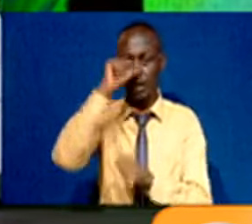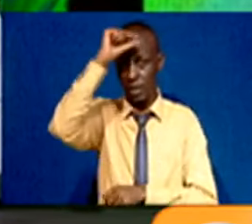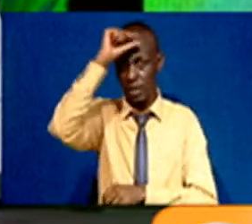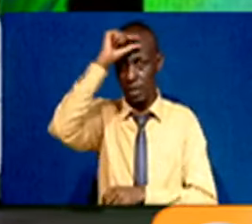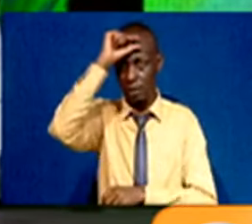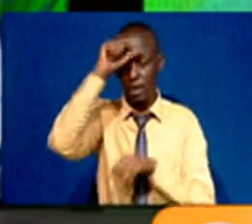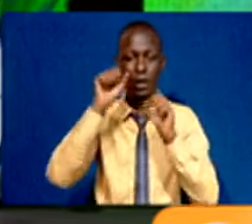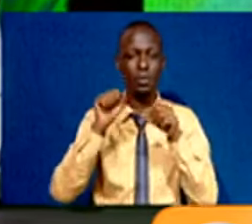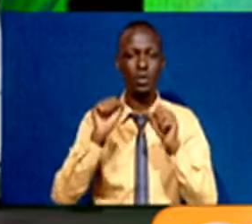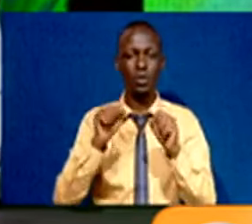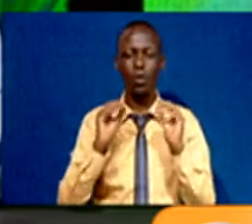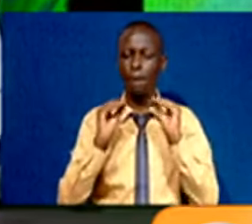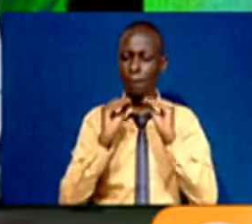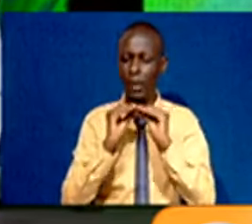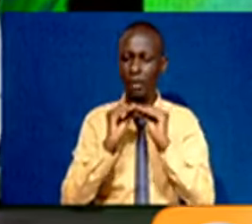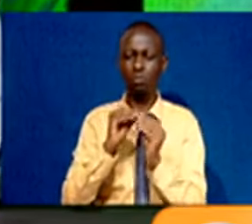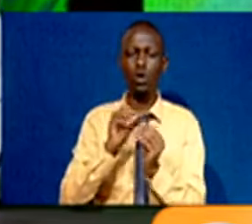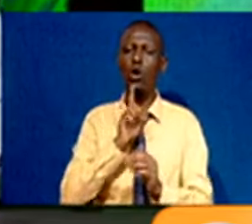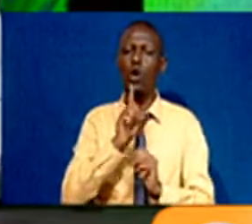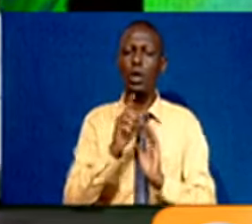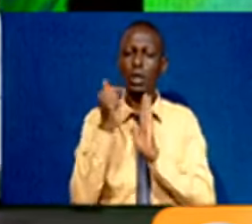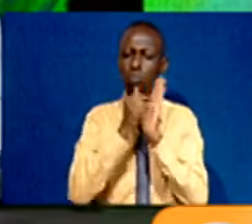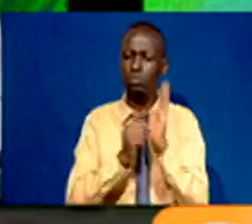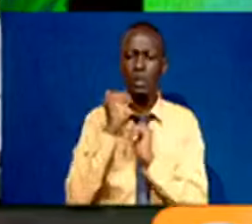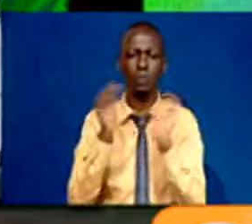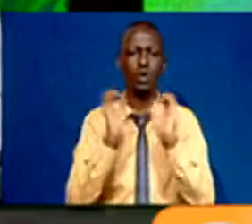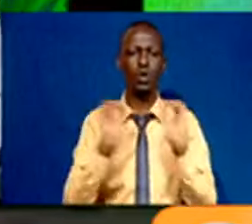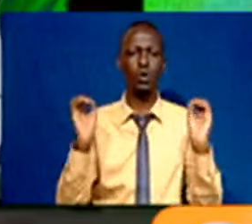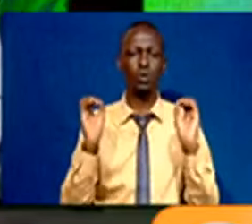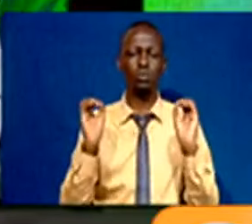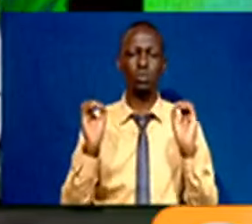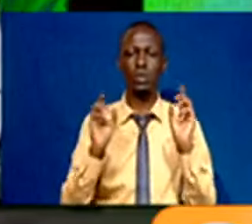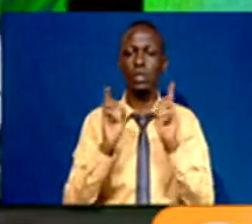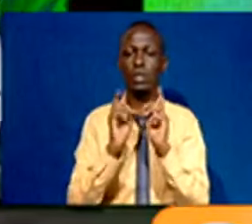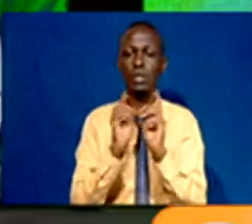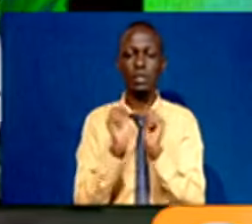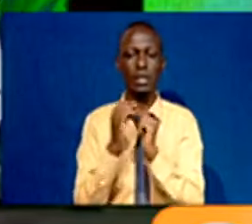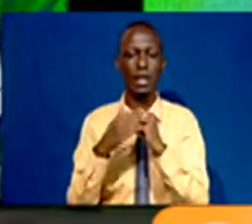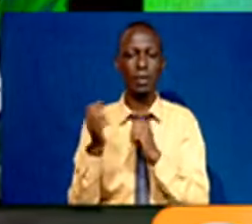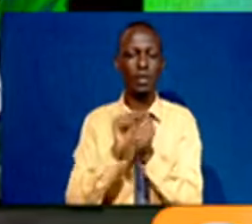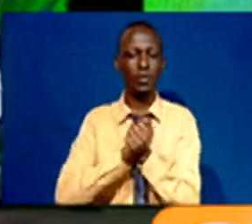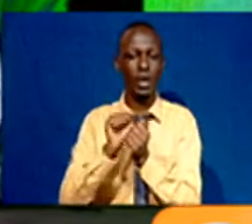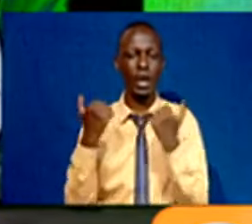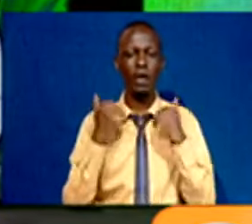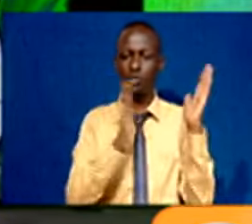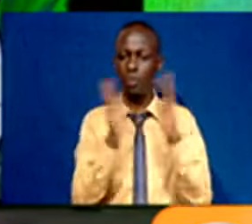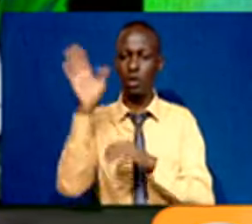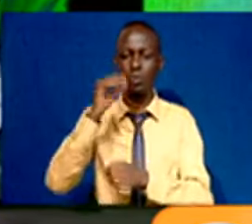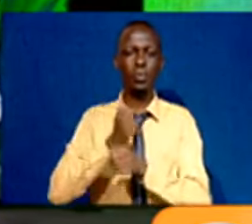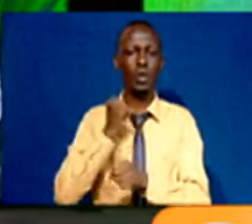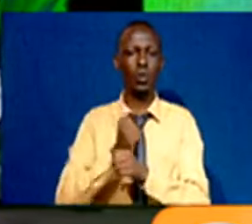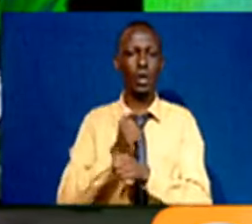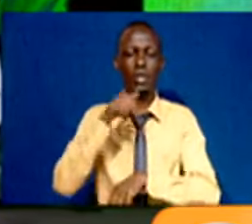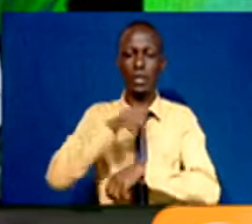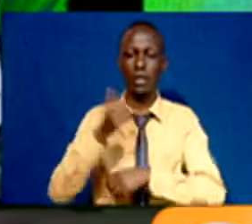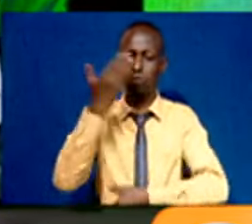meet them without conditions and come up with a return to work formula by Friday the 19th, even as it extended the negotiation